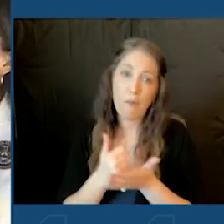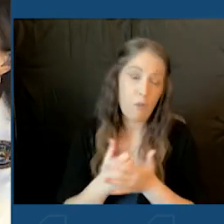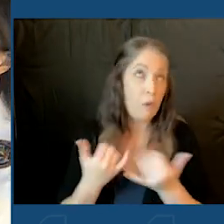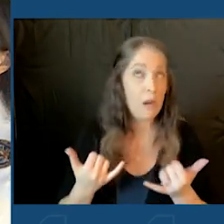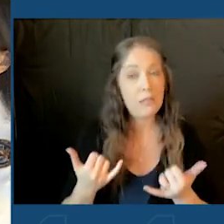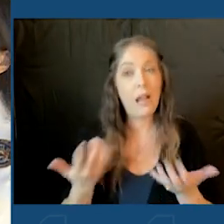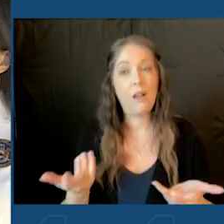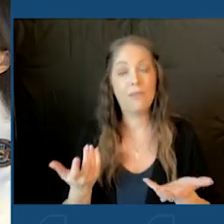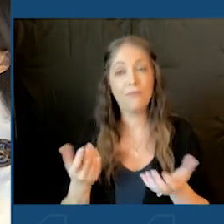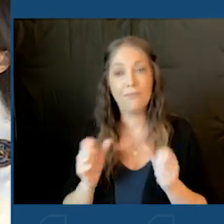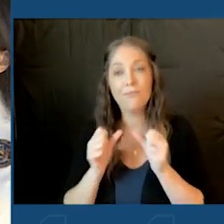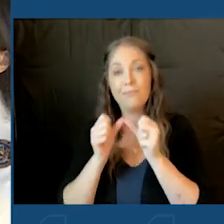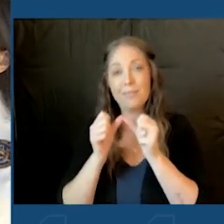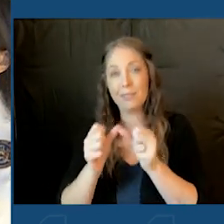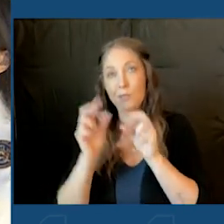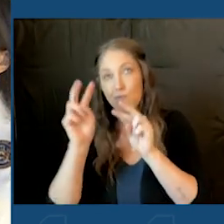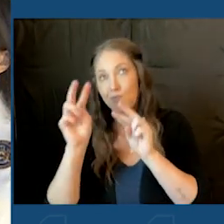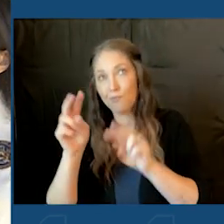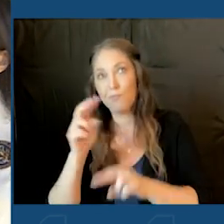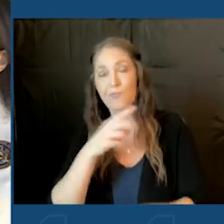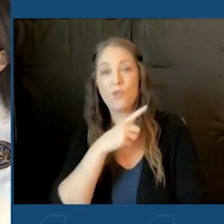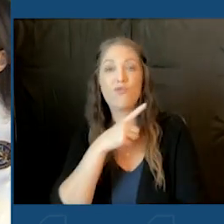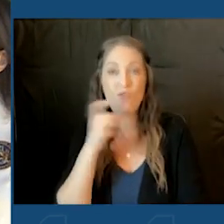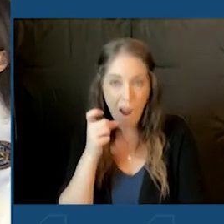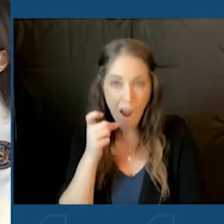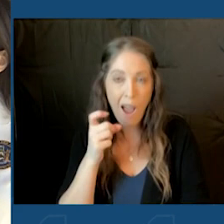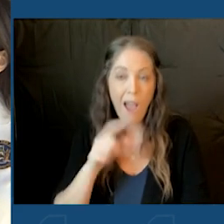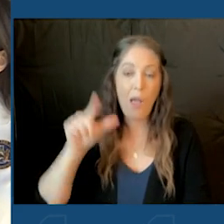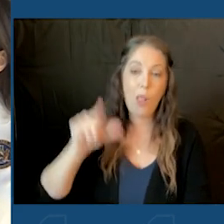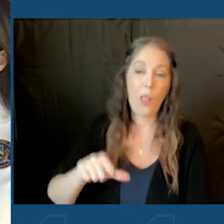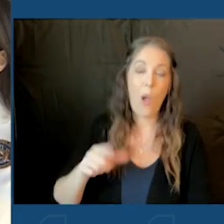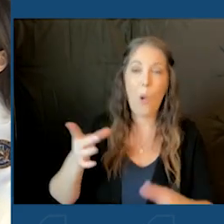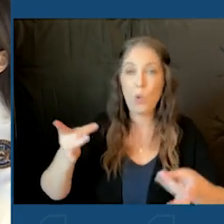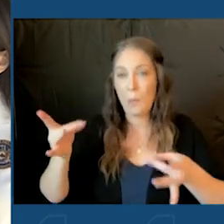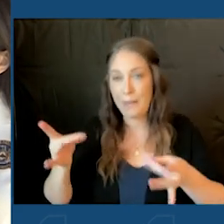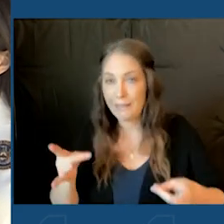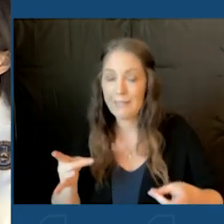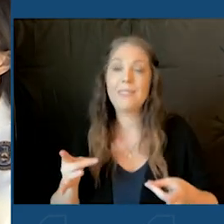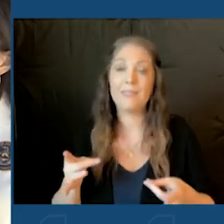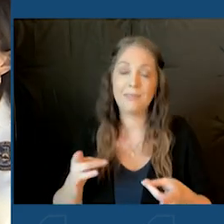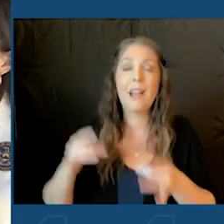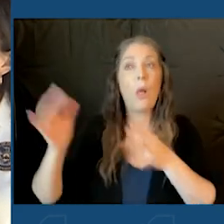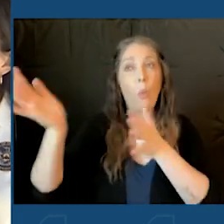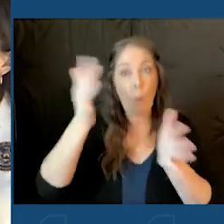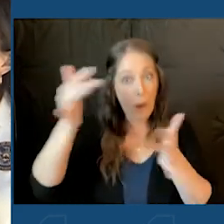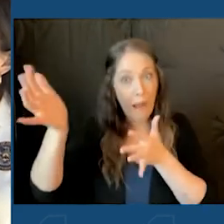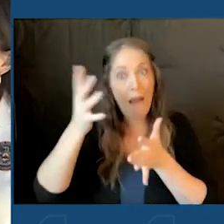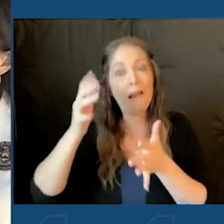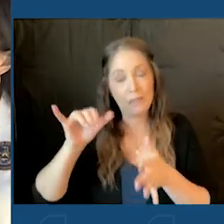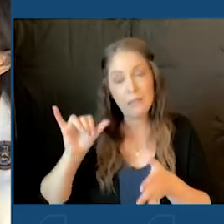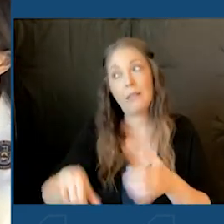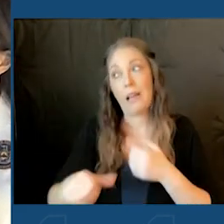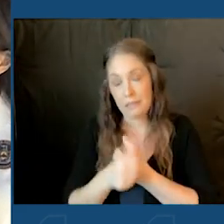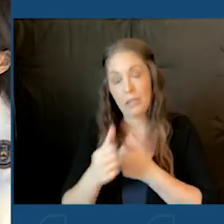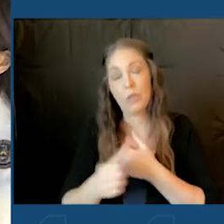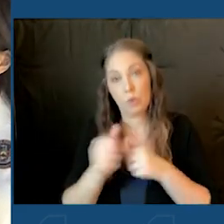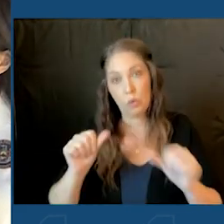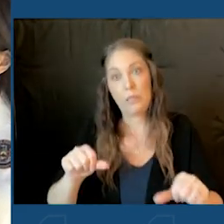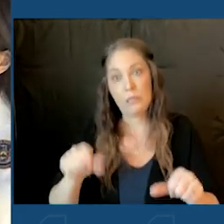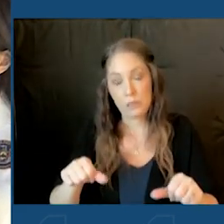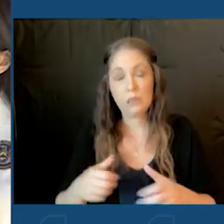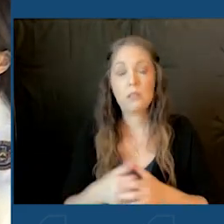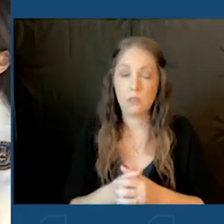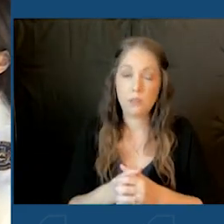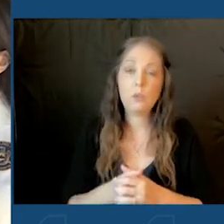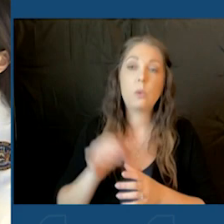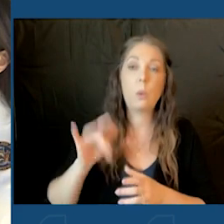dry conditions, low humidity over the next few days. That's really, and the wind, of course, that's what makes this a potentially dangerous situation. And that's really why the governor has